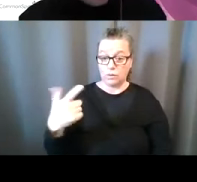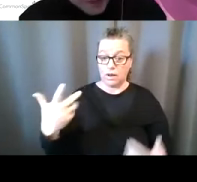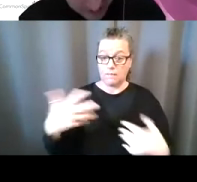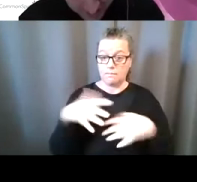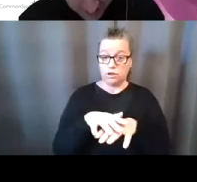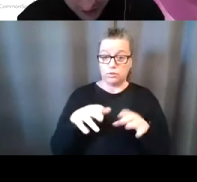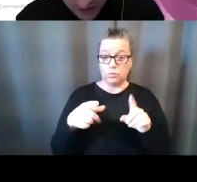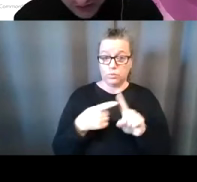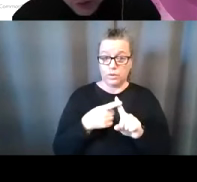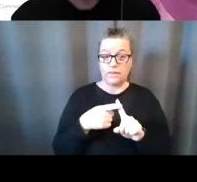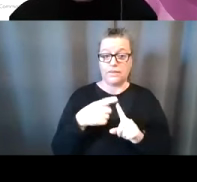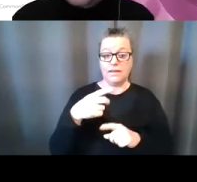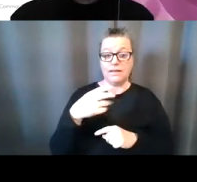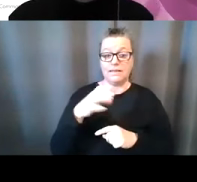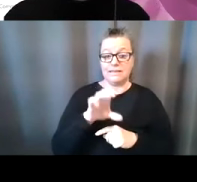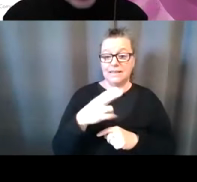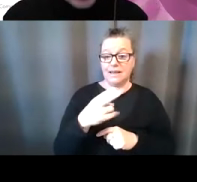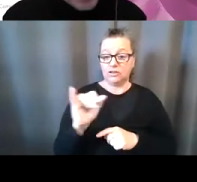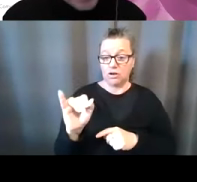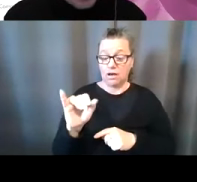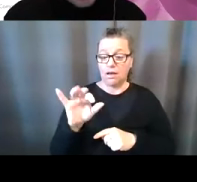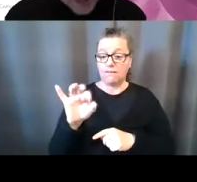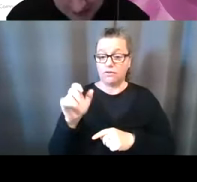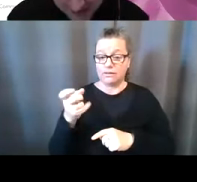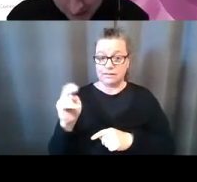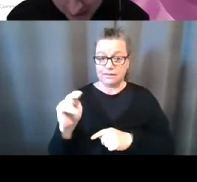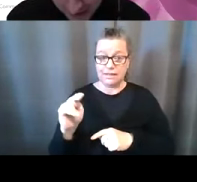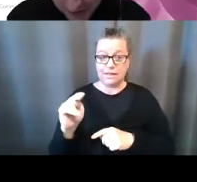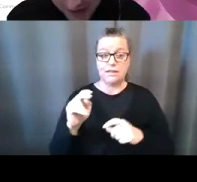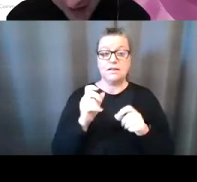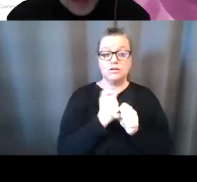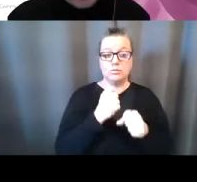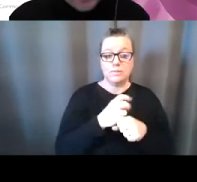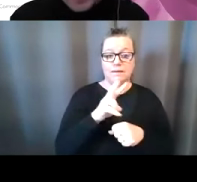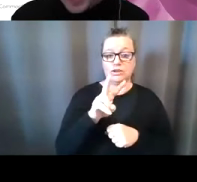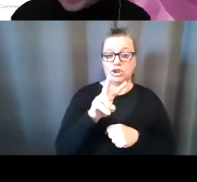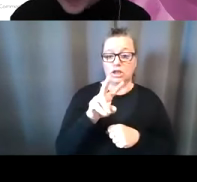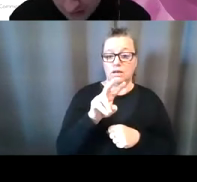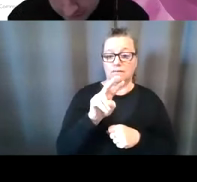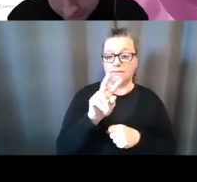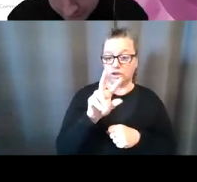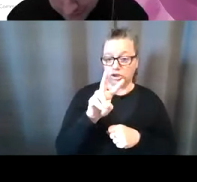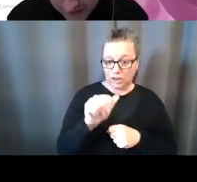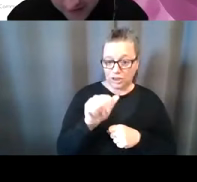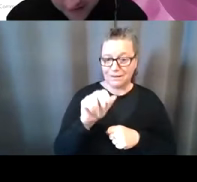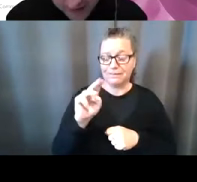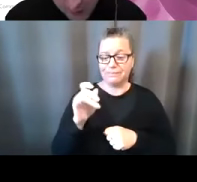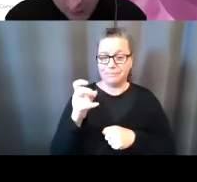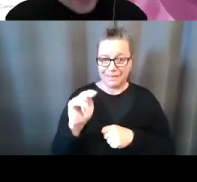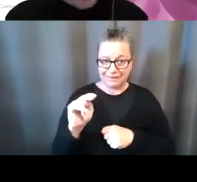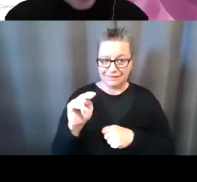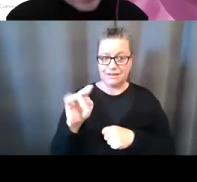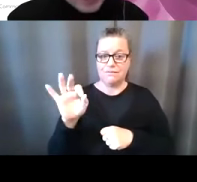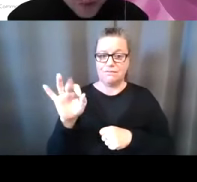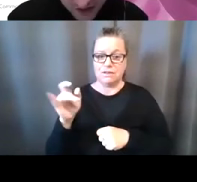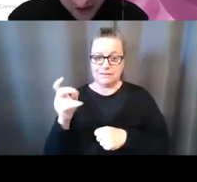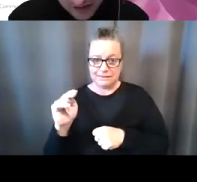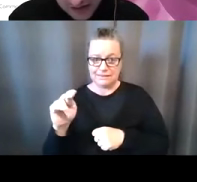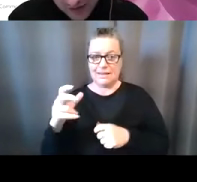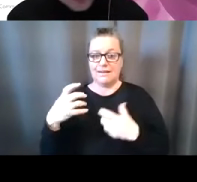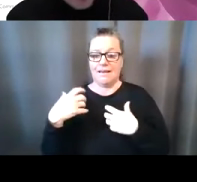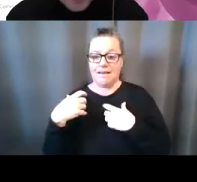CHI Franciscan to create Virginia Mason Franciscan Health, a 11 hospital system with 30 sites